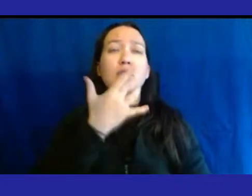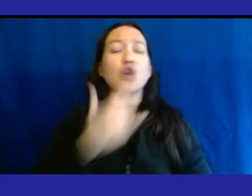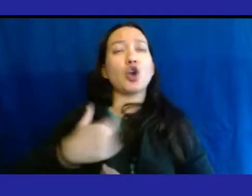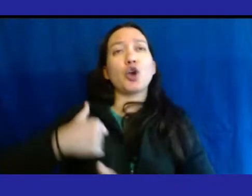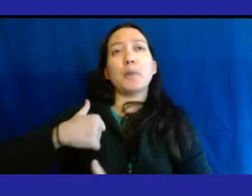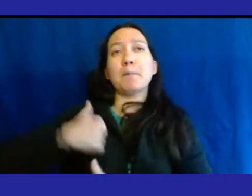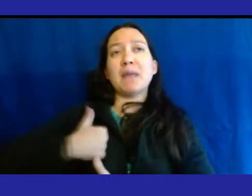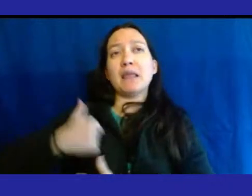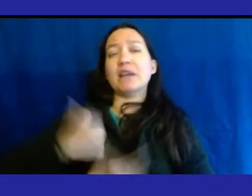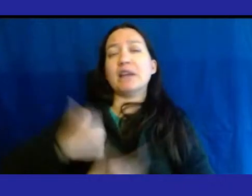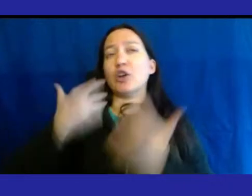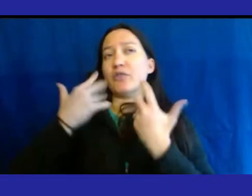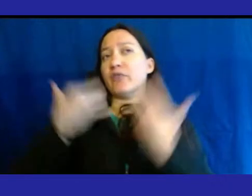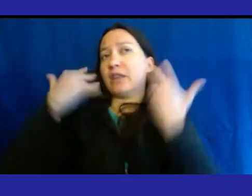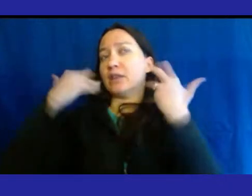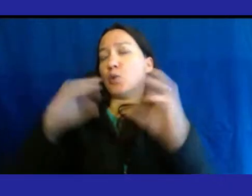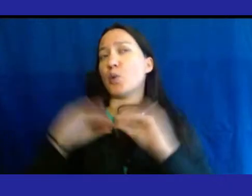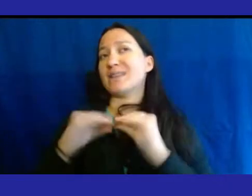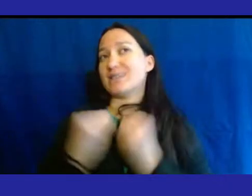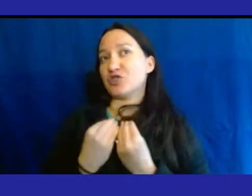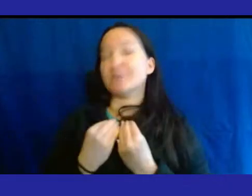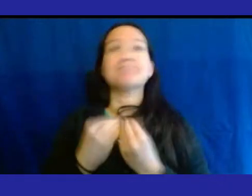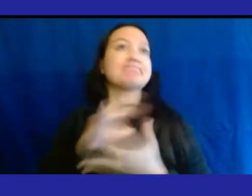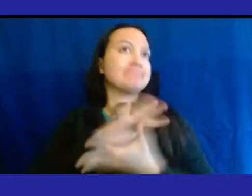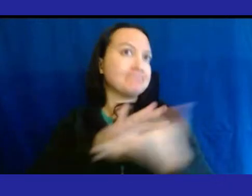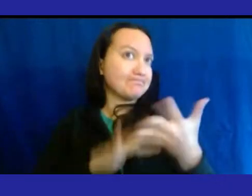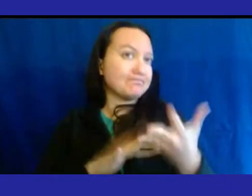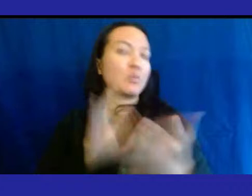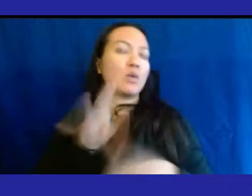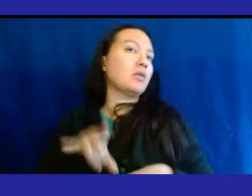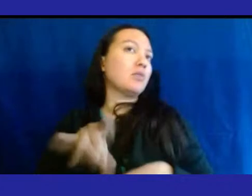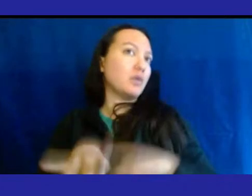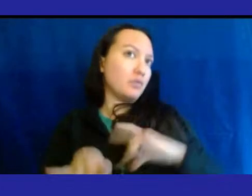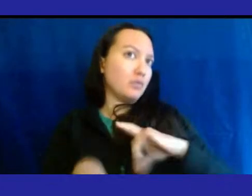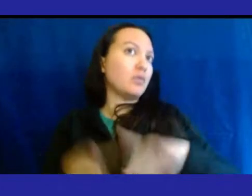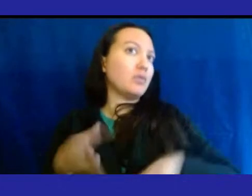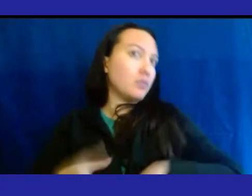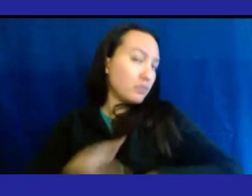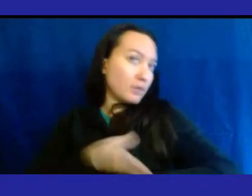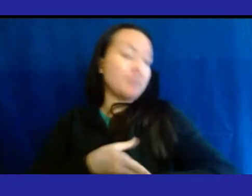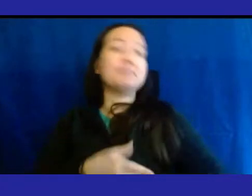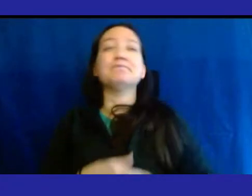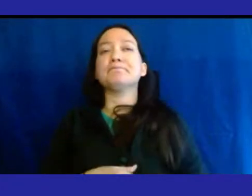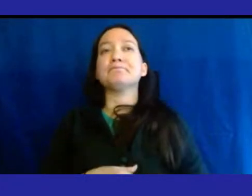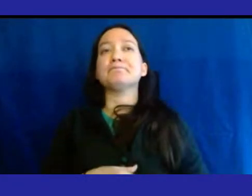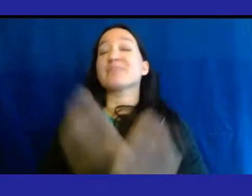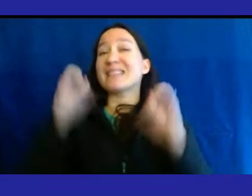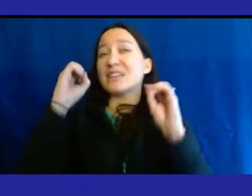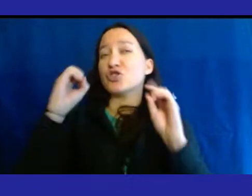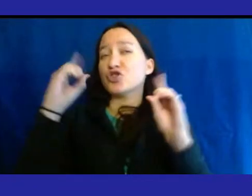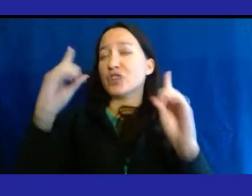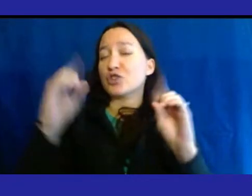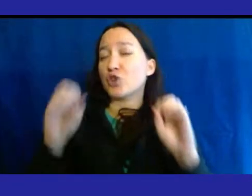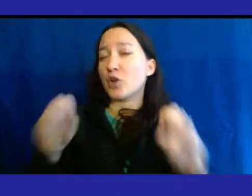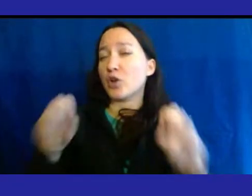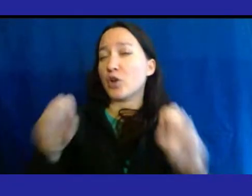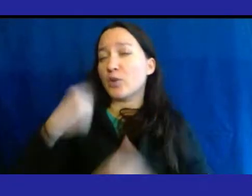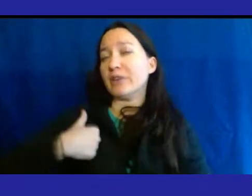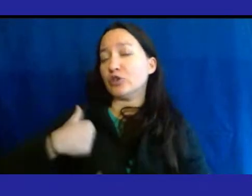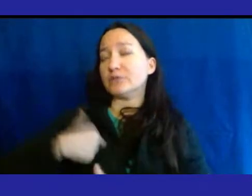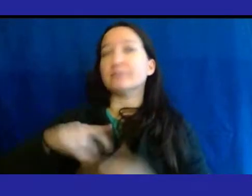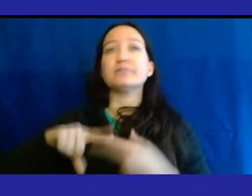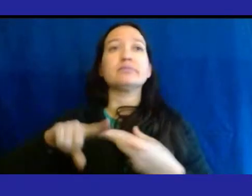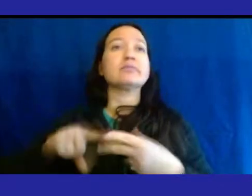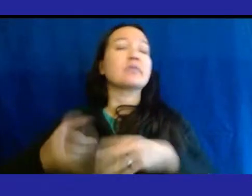military-friendly organization, which all of these things will contribute to. We will be providing educational opportunities to veterans, increase use